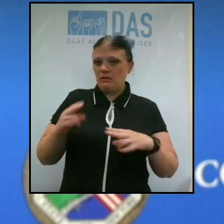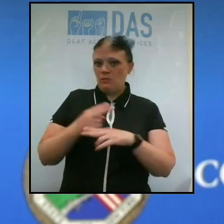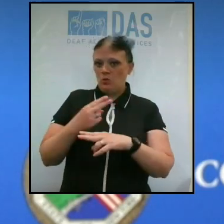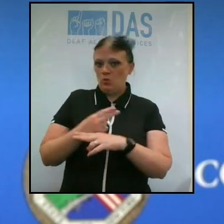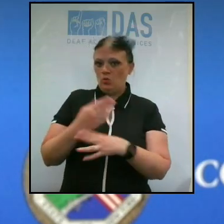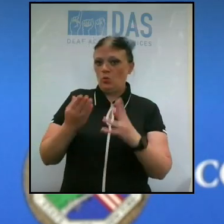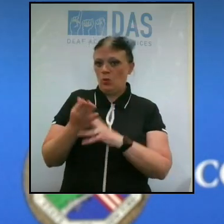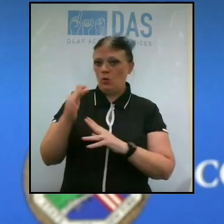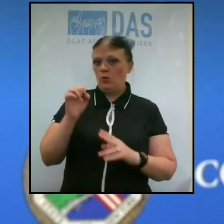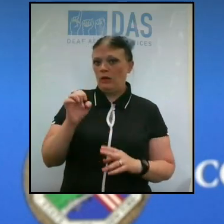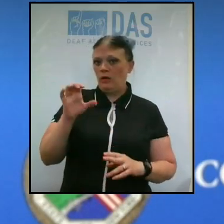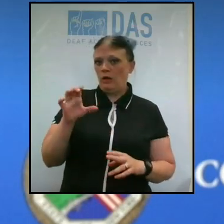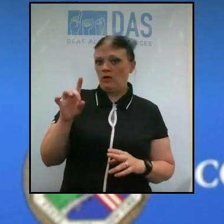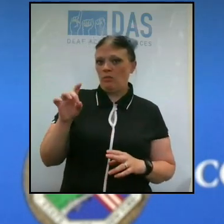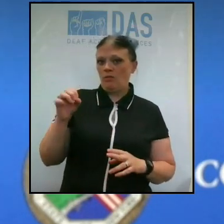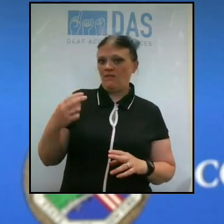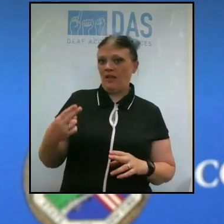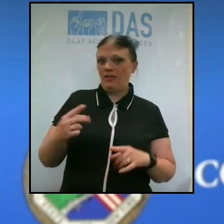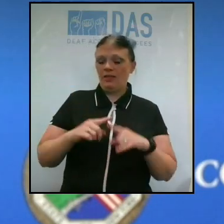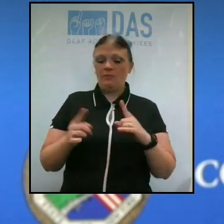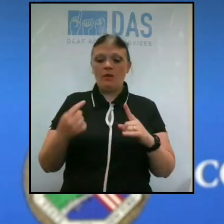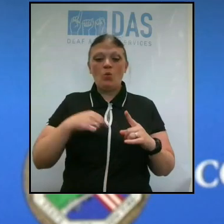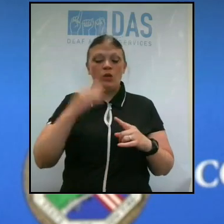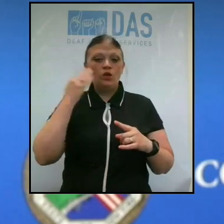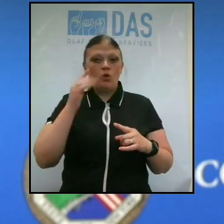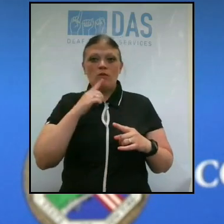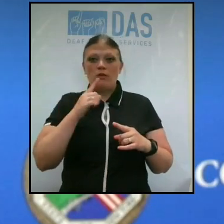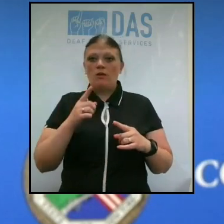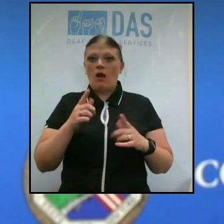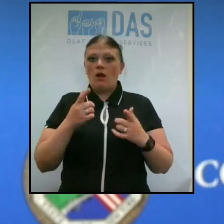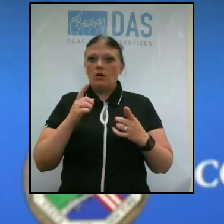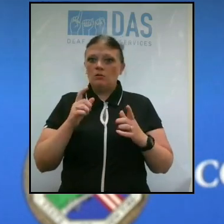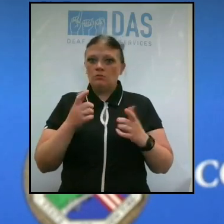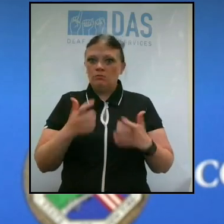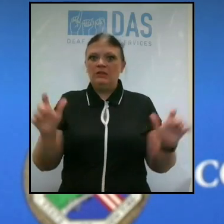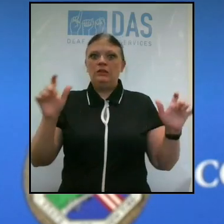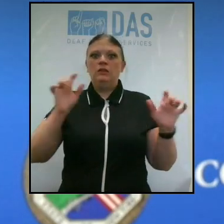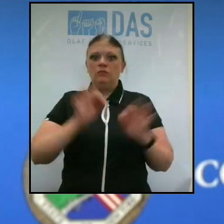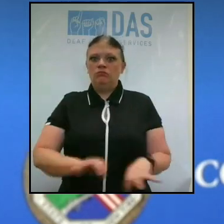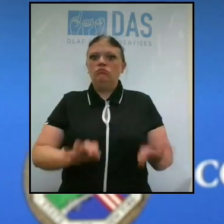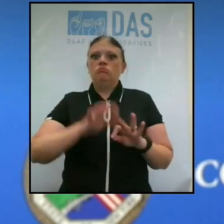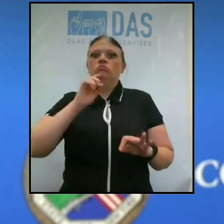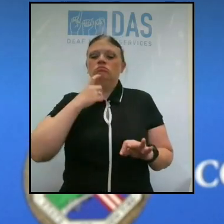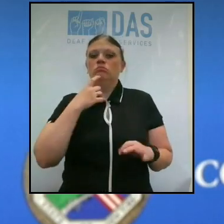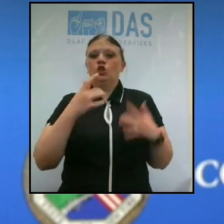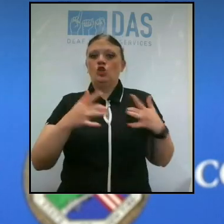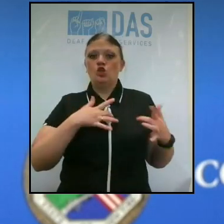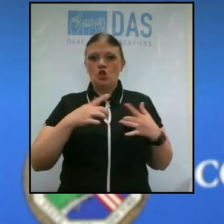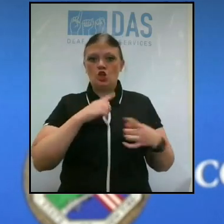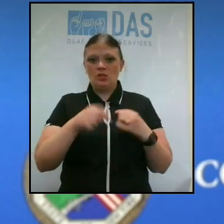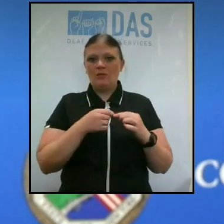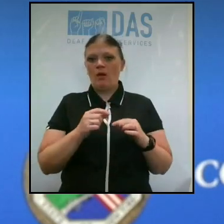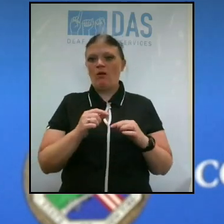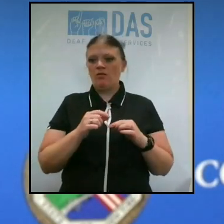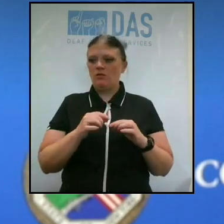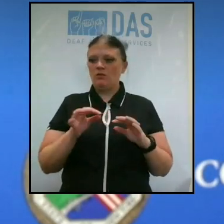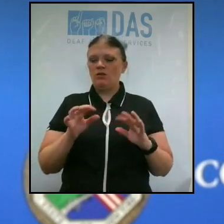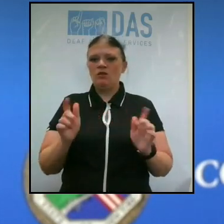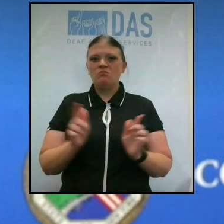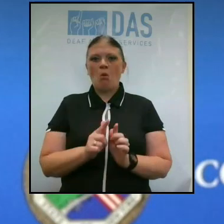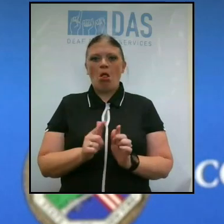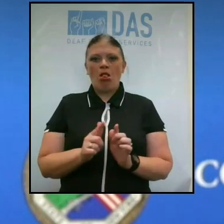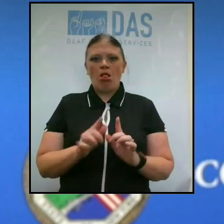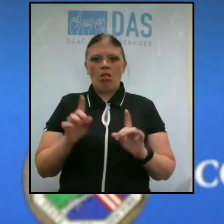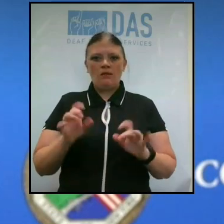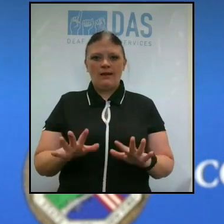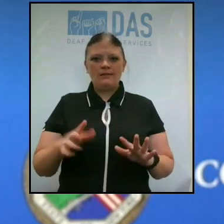by Erie County Department of Health. But we know that there are significant concerns about some of the smaller type of tests.